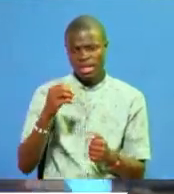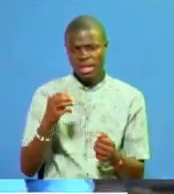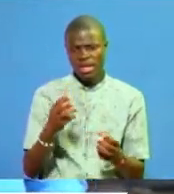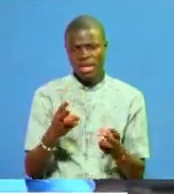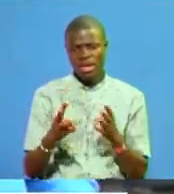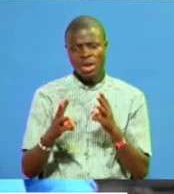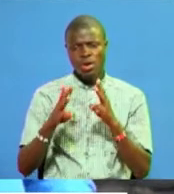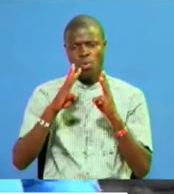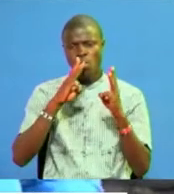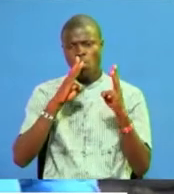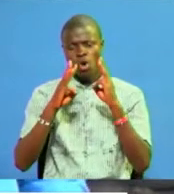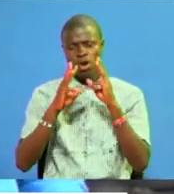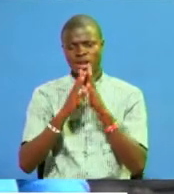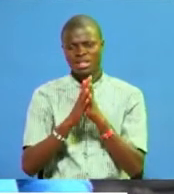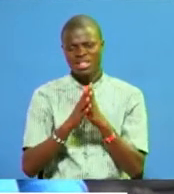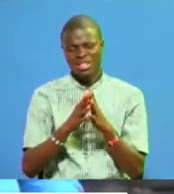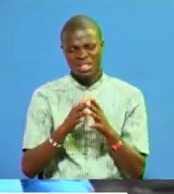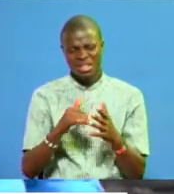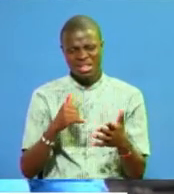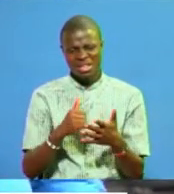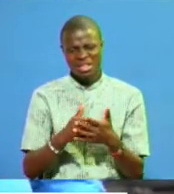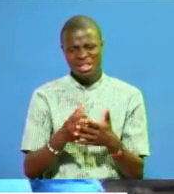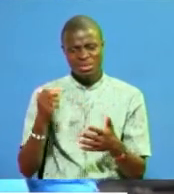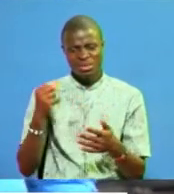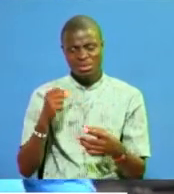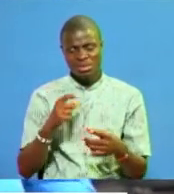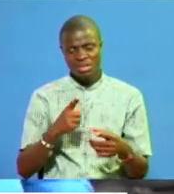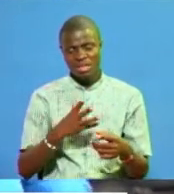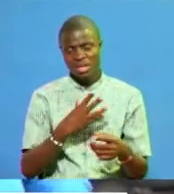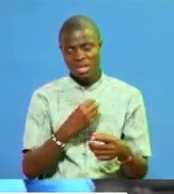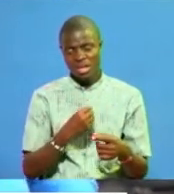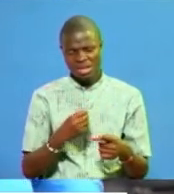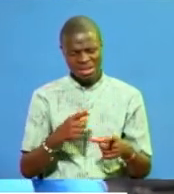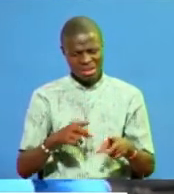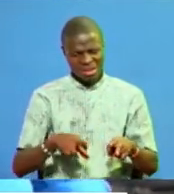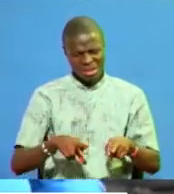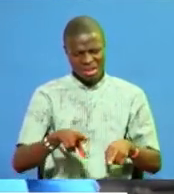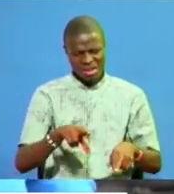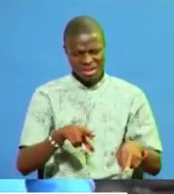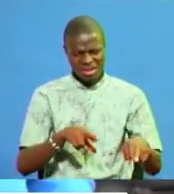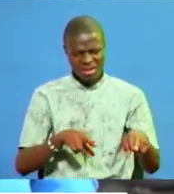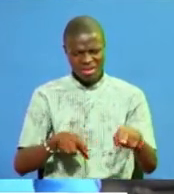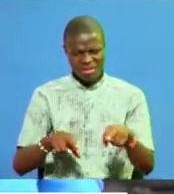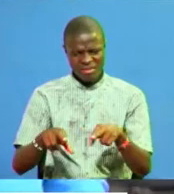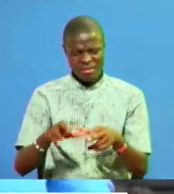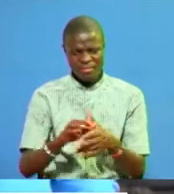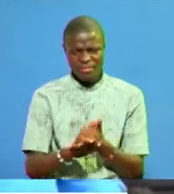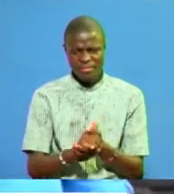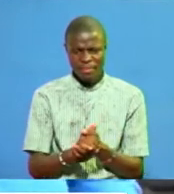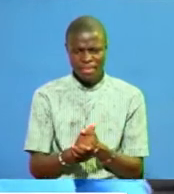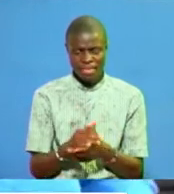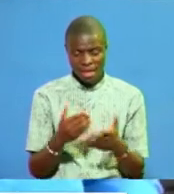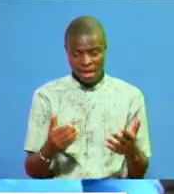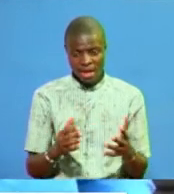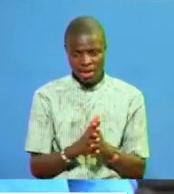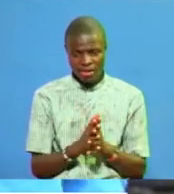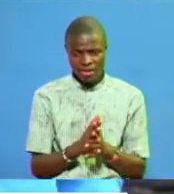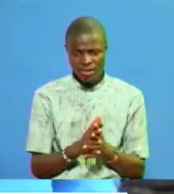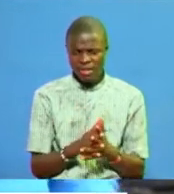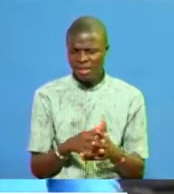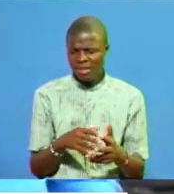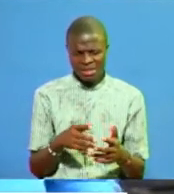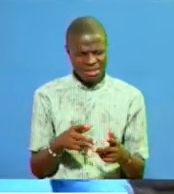It was like a river. The water was flowing, like the muddy water was flowing. And now the place is